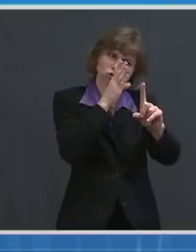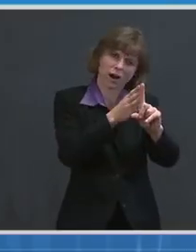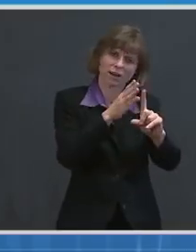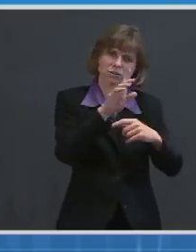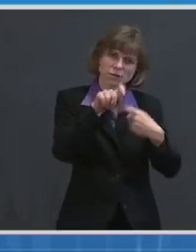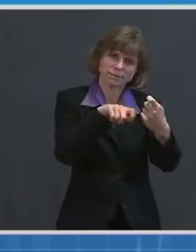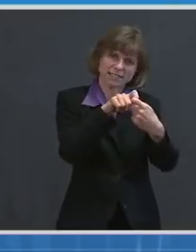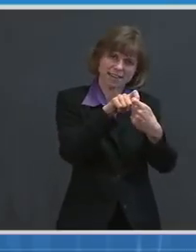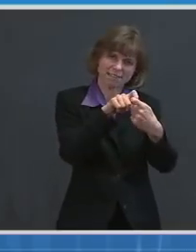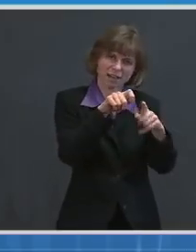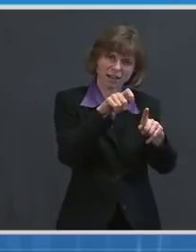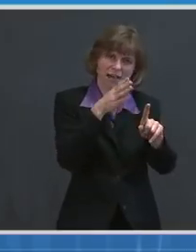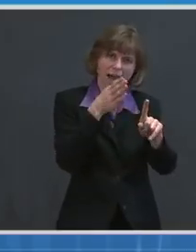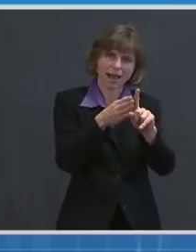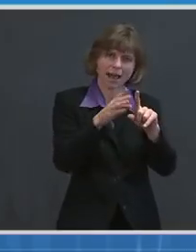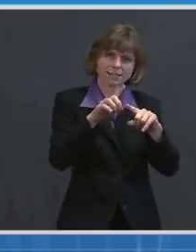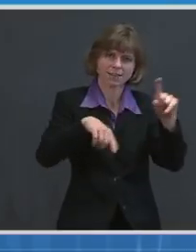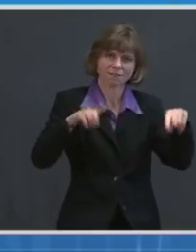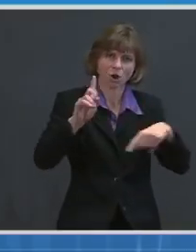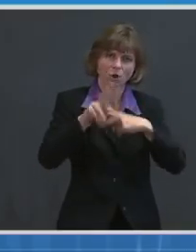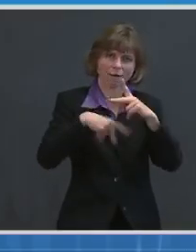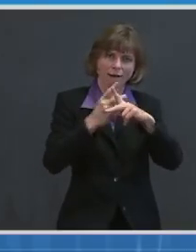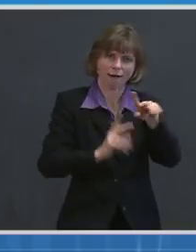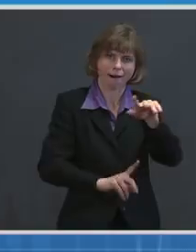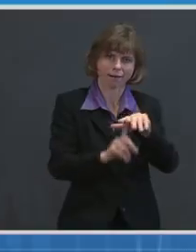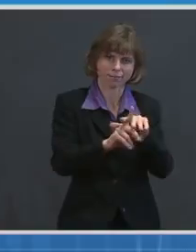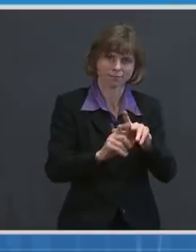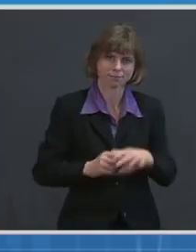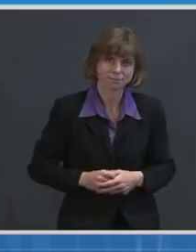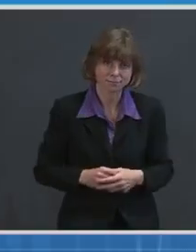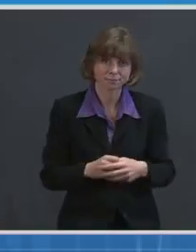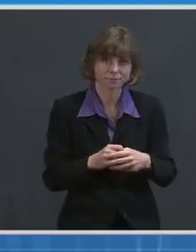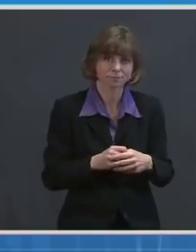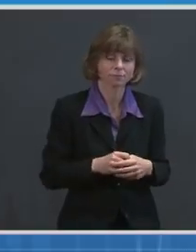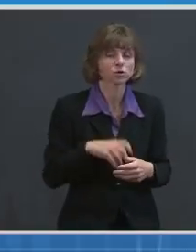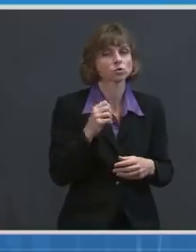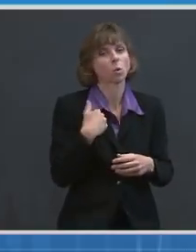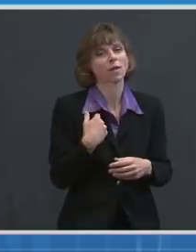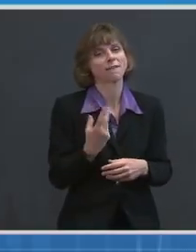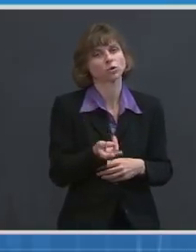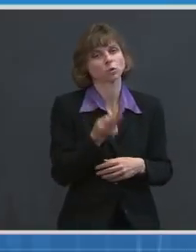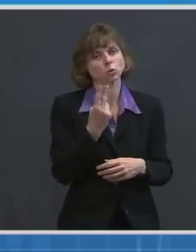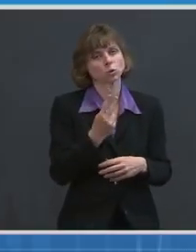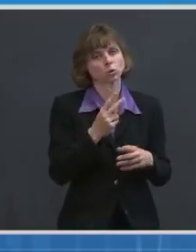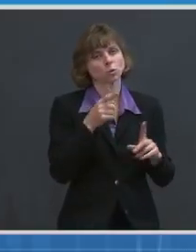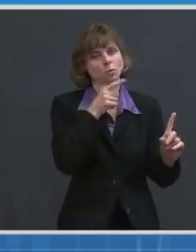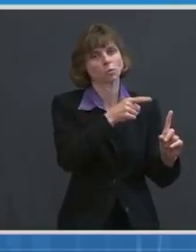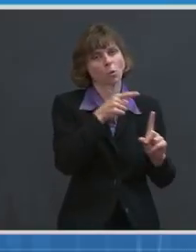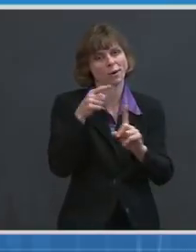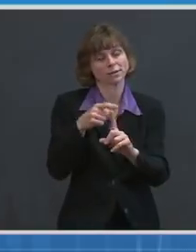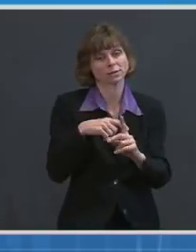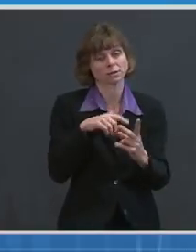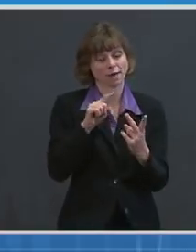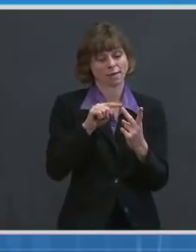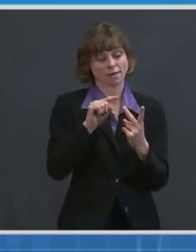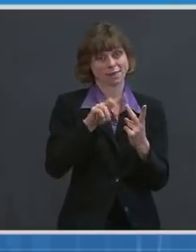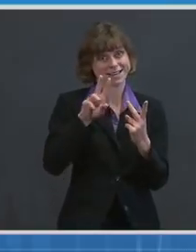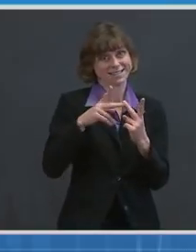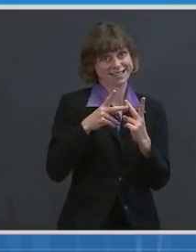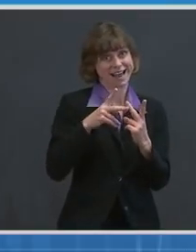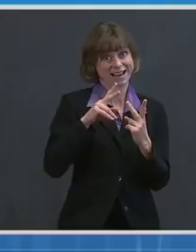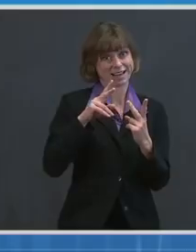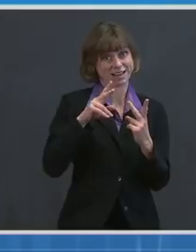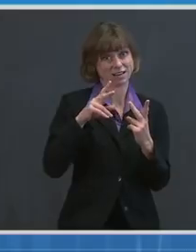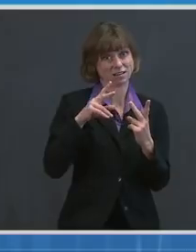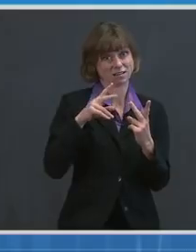specifically against the variant. So there are two issues there. What we're looking for in the second one is